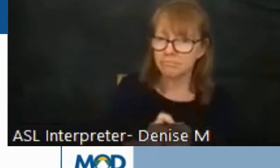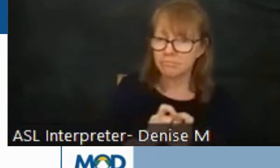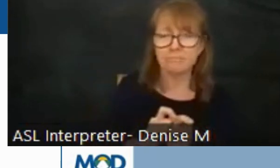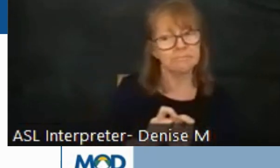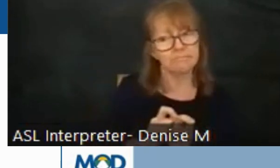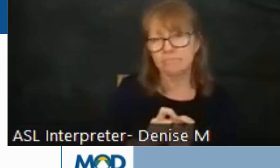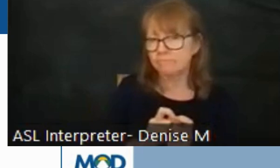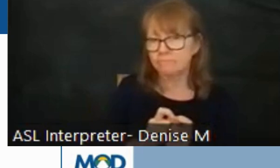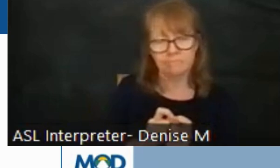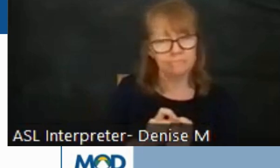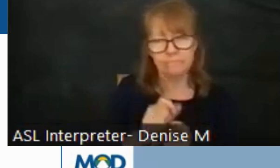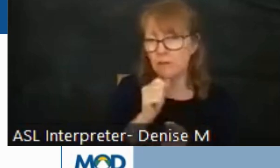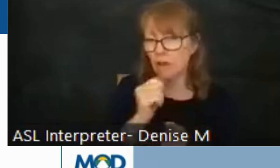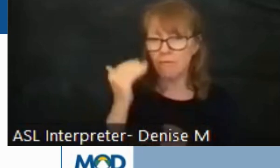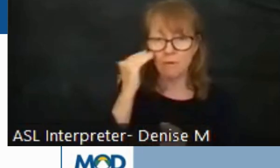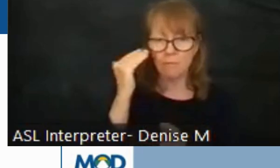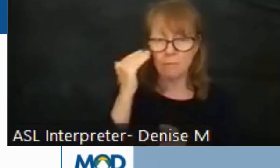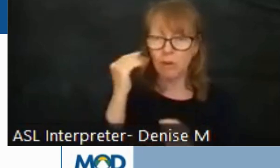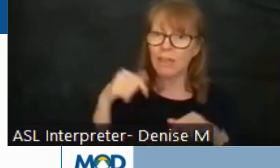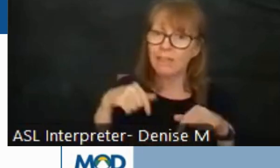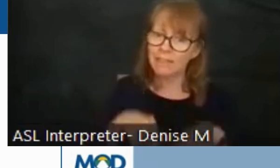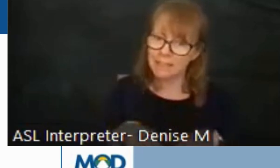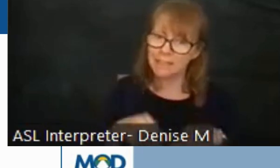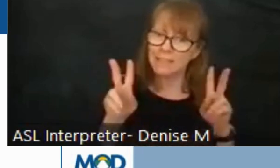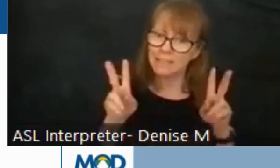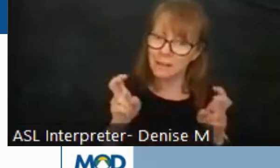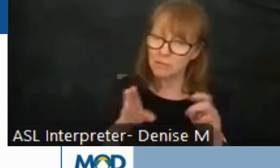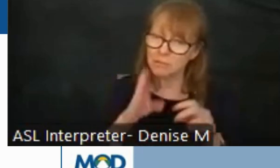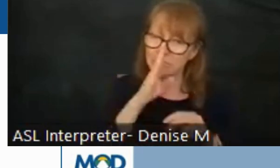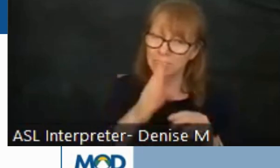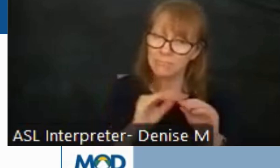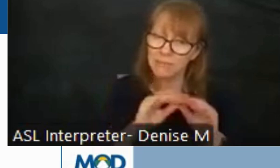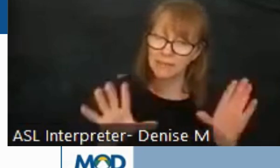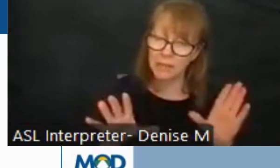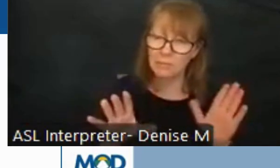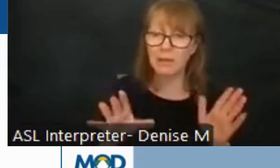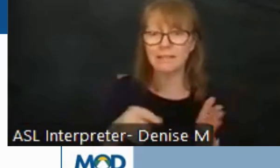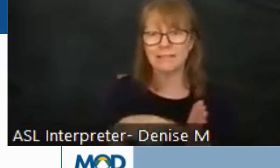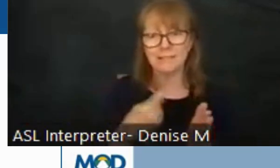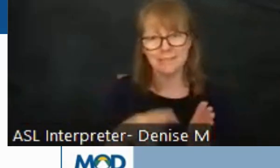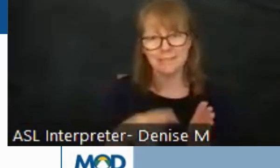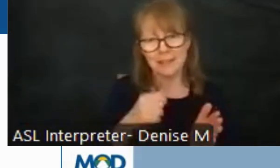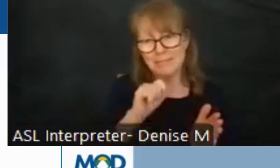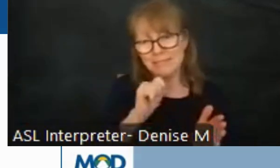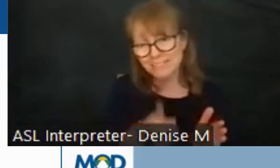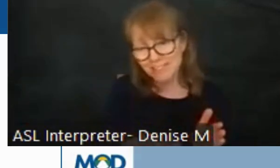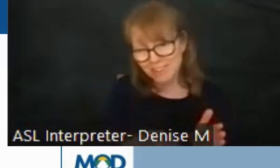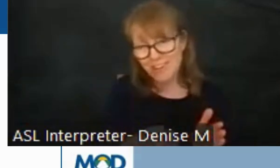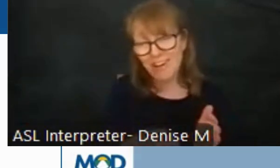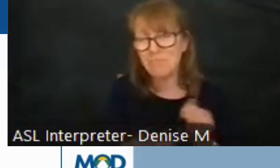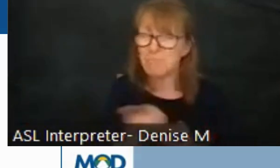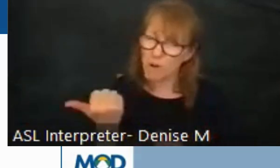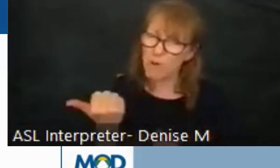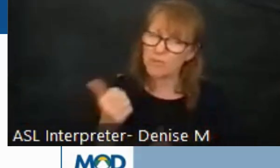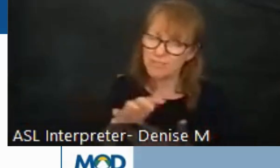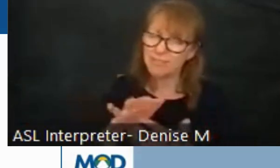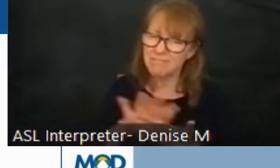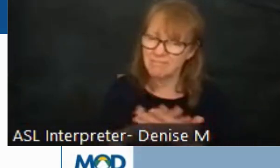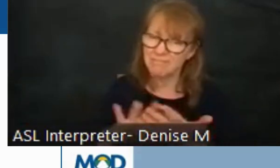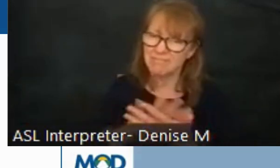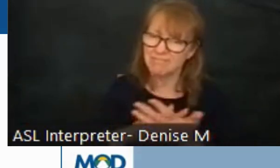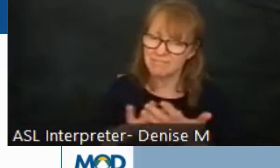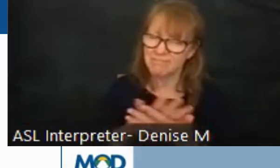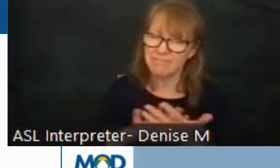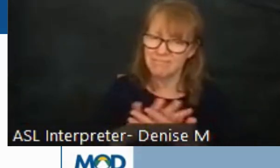this subject, could be very straightforward, but most of the time it really isn't. So we created this workshop with the goal